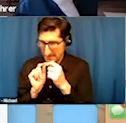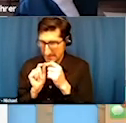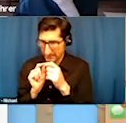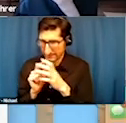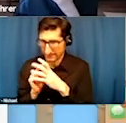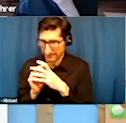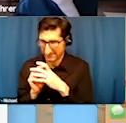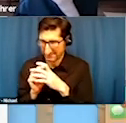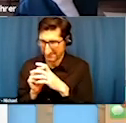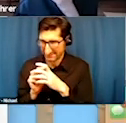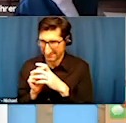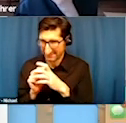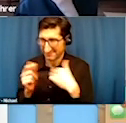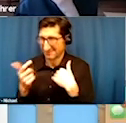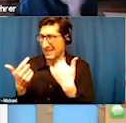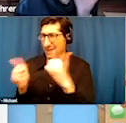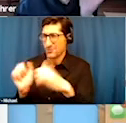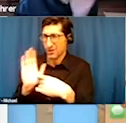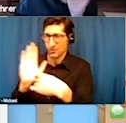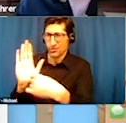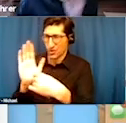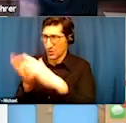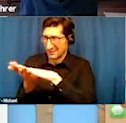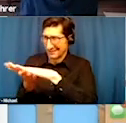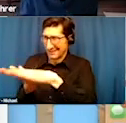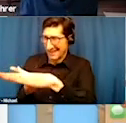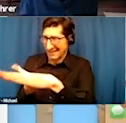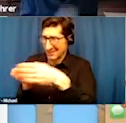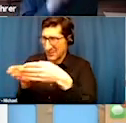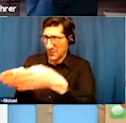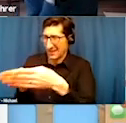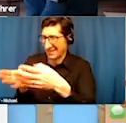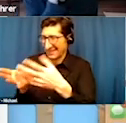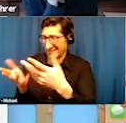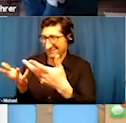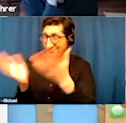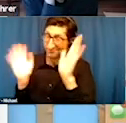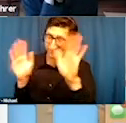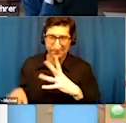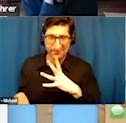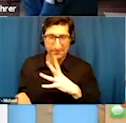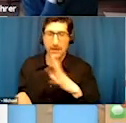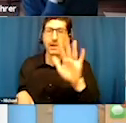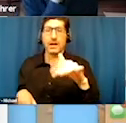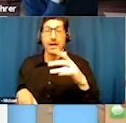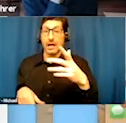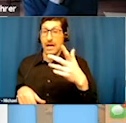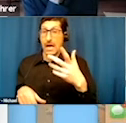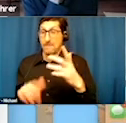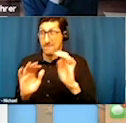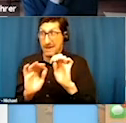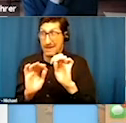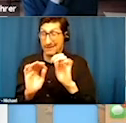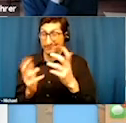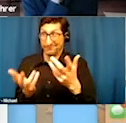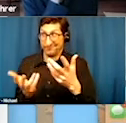Just trying to get some kind of decent view of this. Okay, fine. Um, I'm not sure what to say. I mean, I